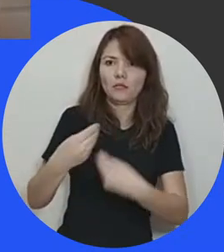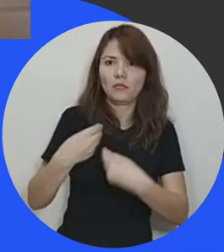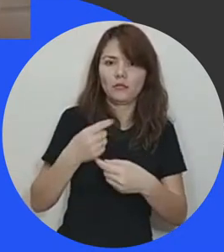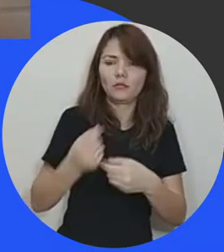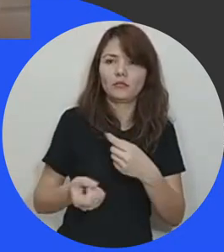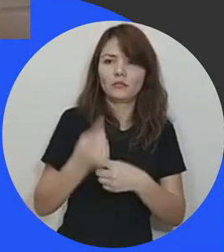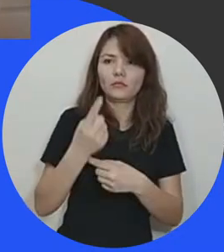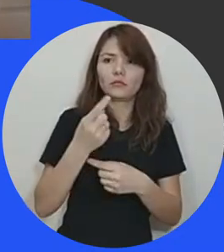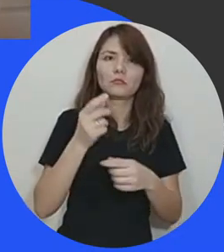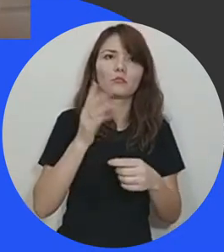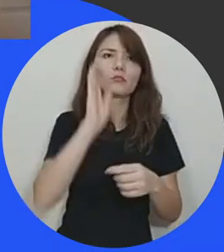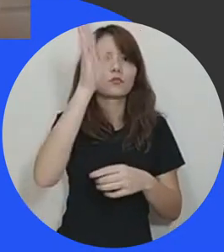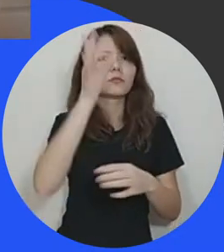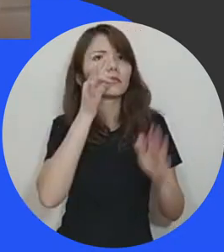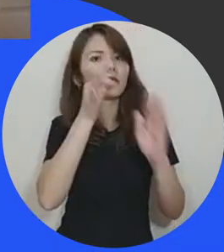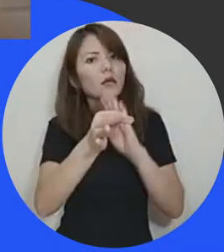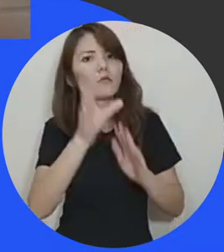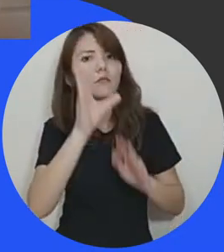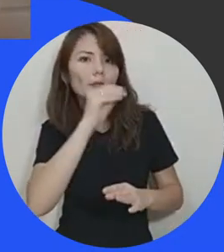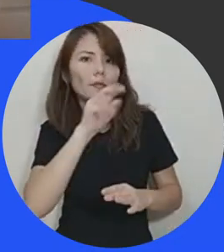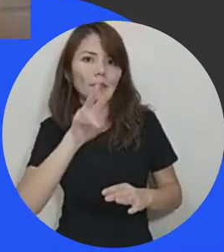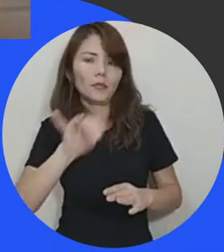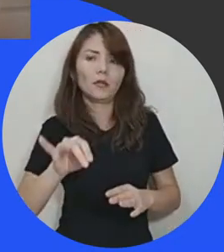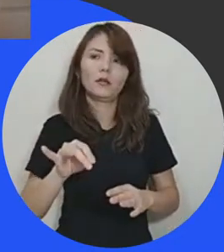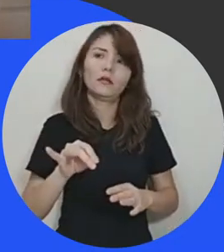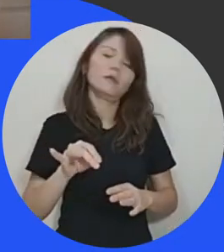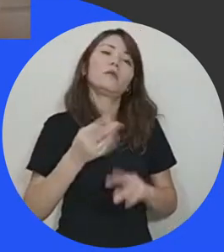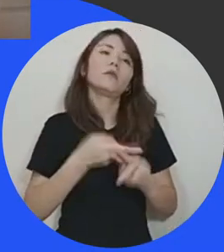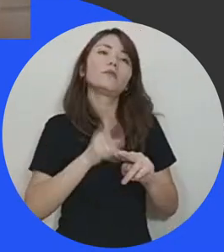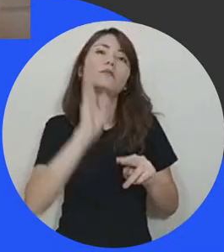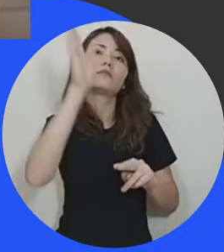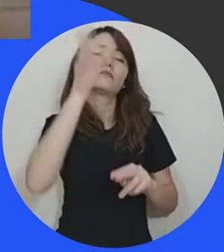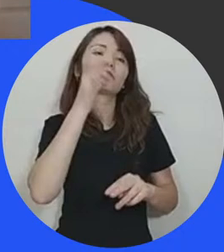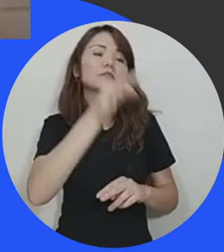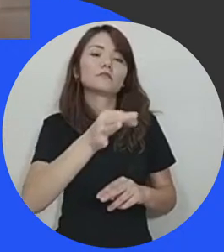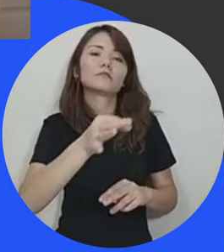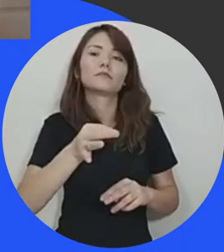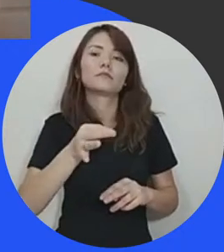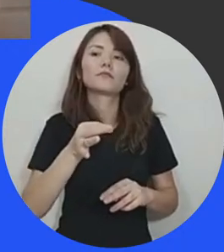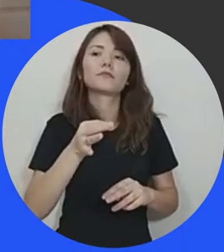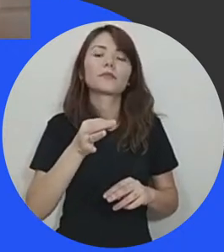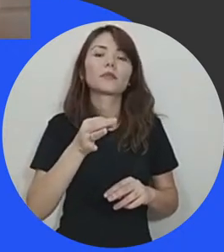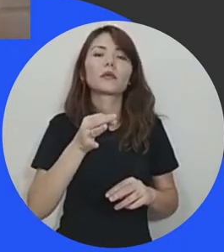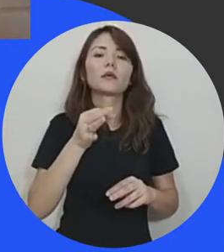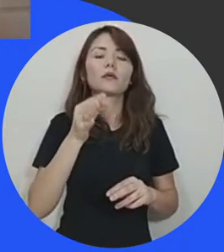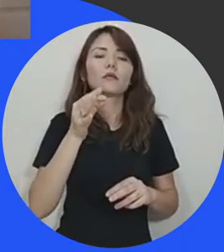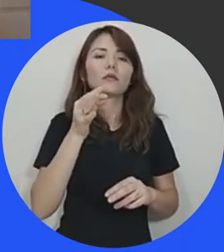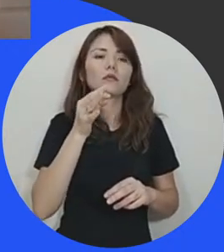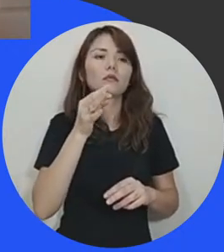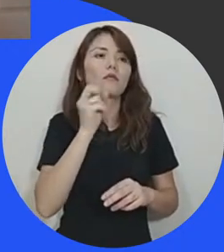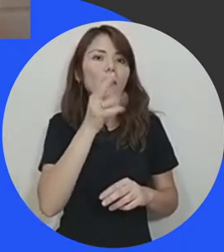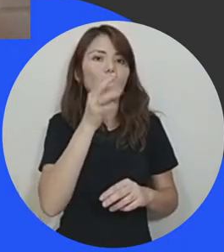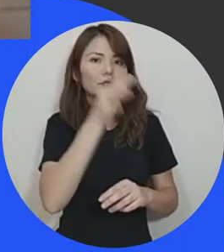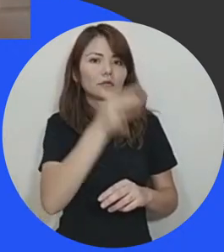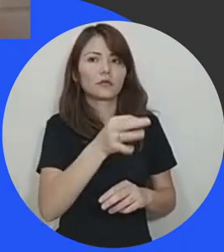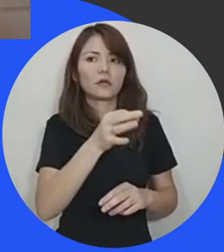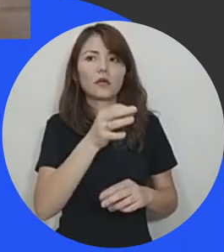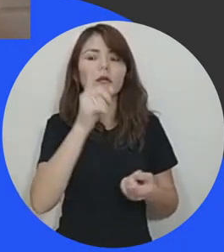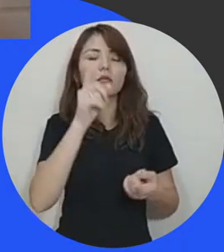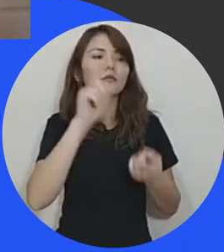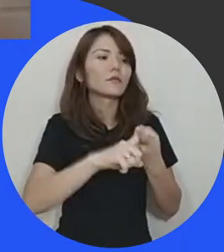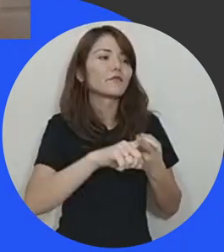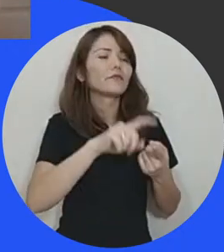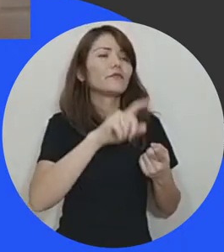that the key thing actually is this comes back to the question about public health and monitoring, is that almost certainly the